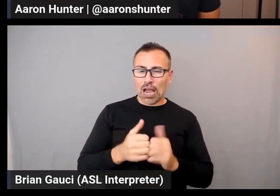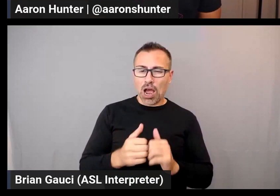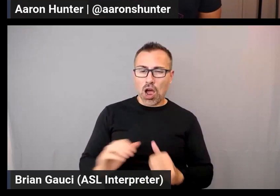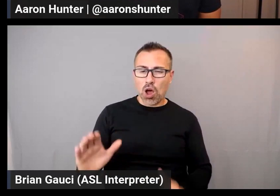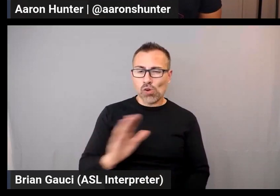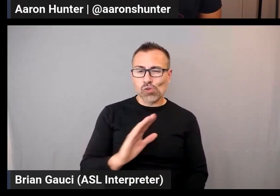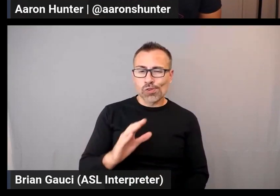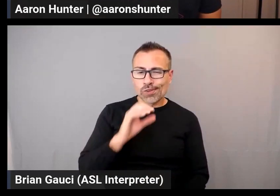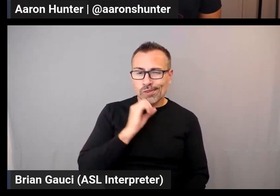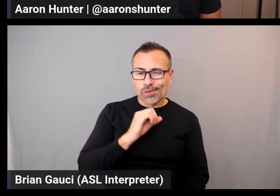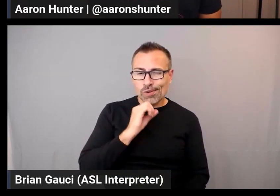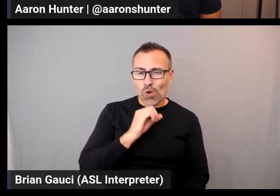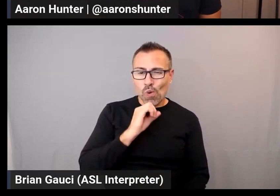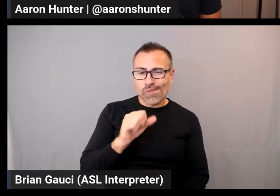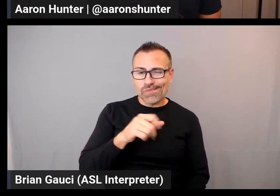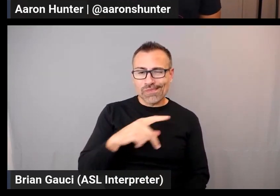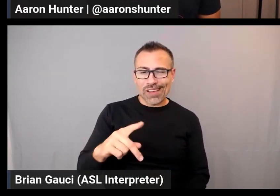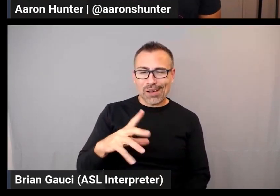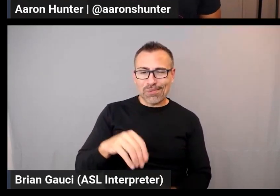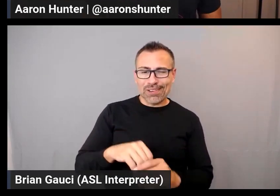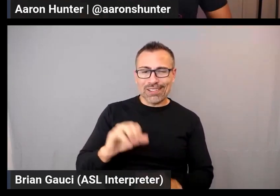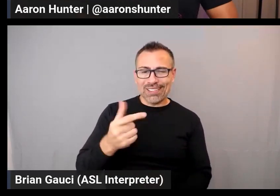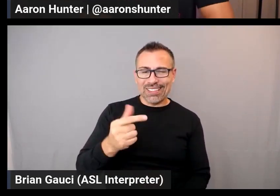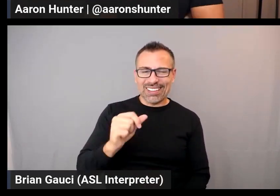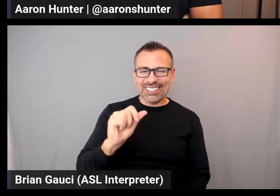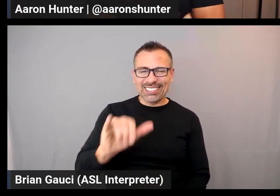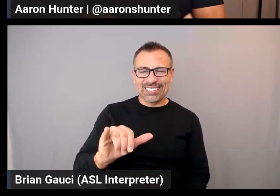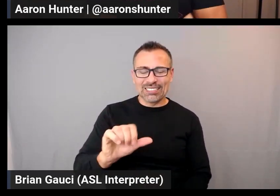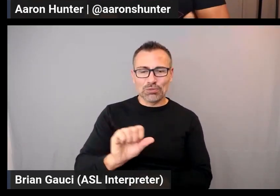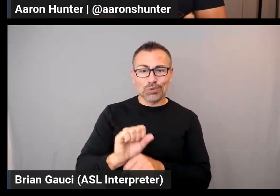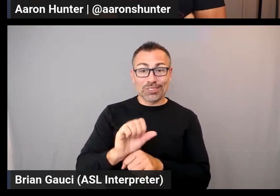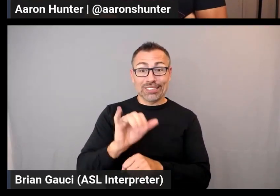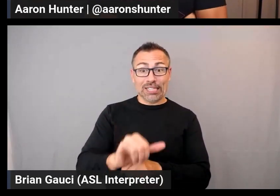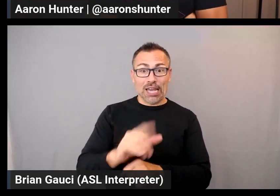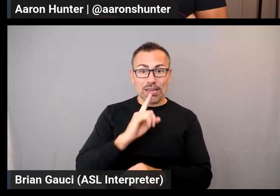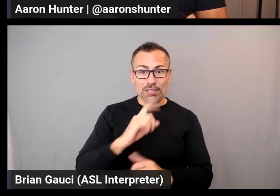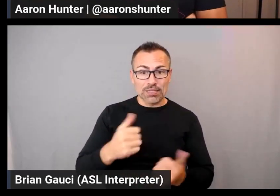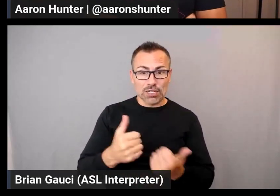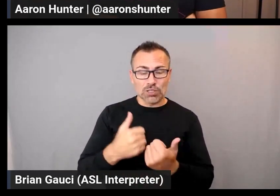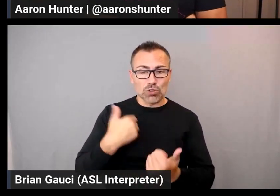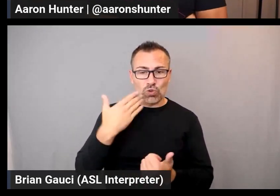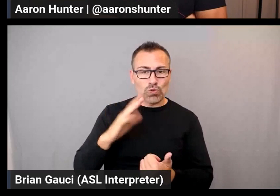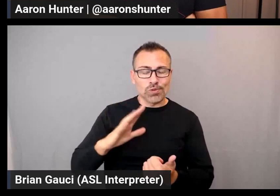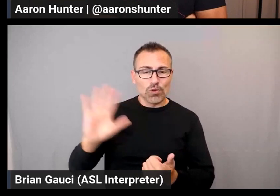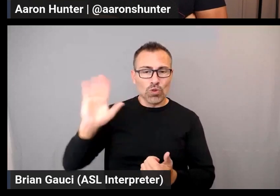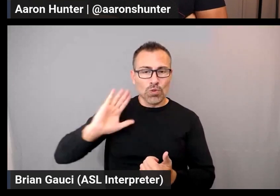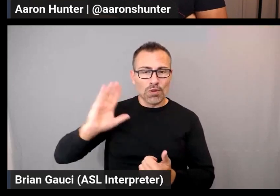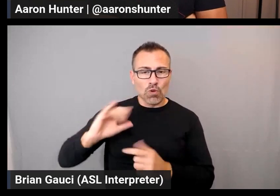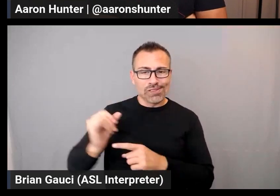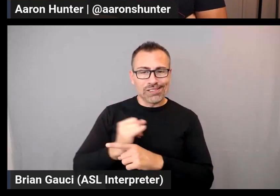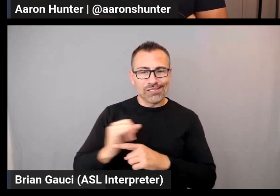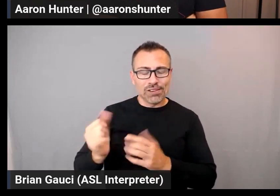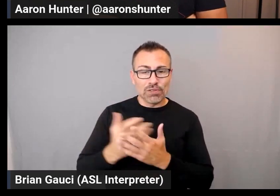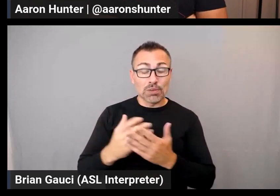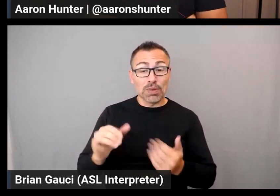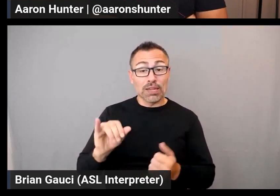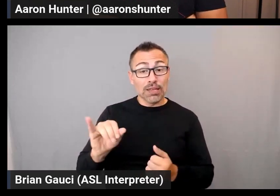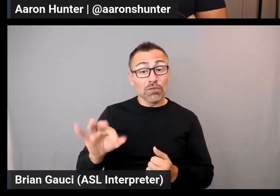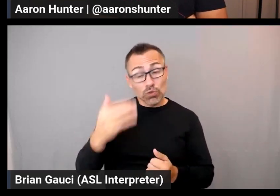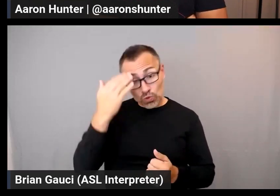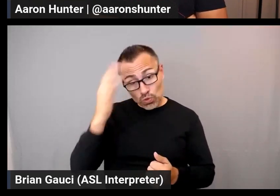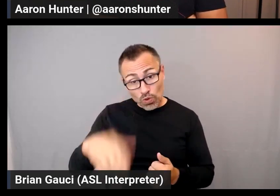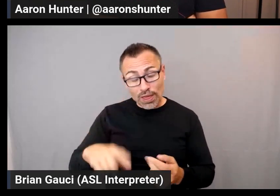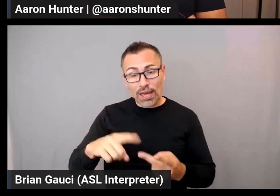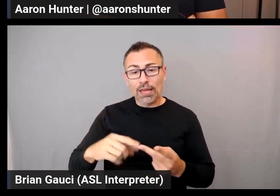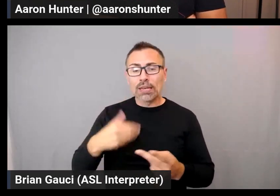you don't know the inventory, you don't know all the packages that are being referenced, right? Even if you know that and you're familiar with the application, the next task you have is